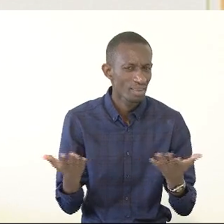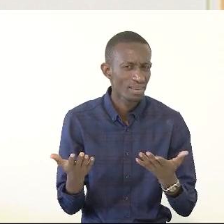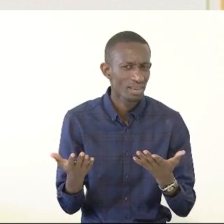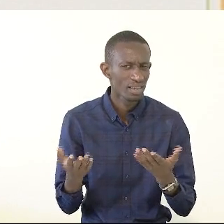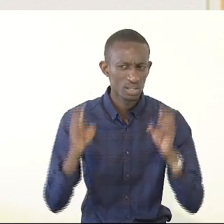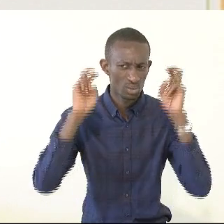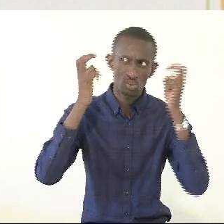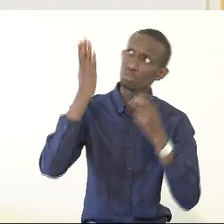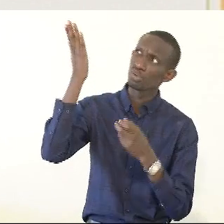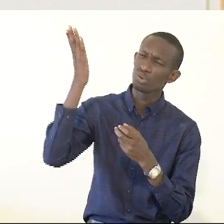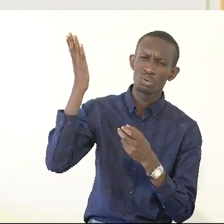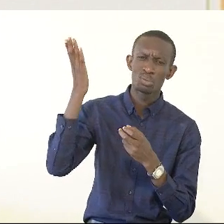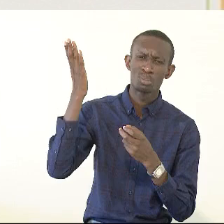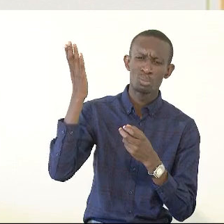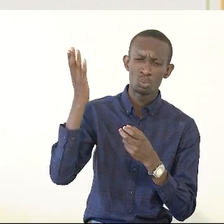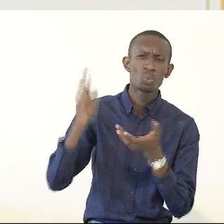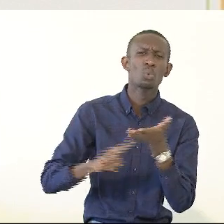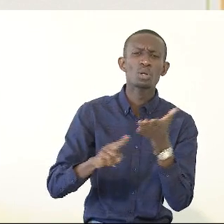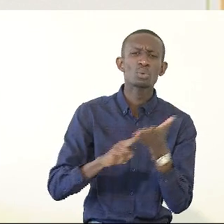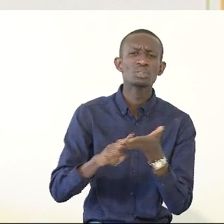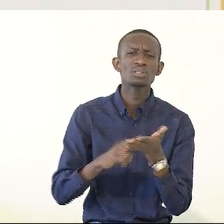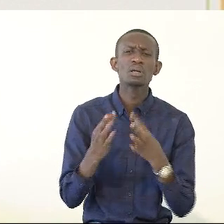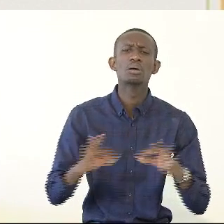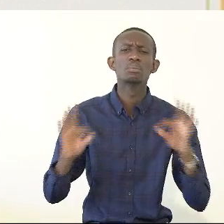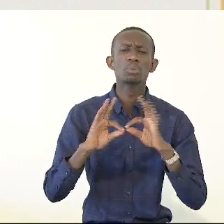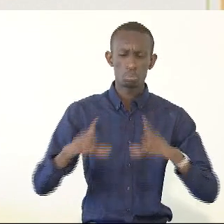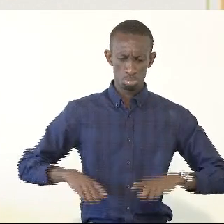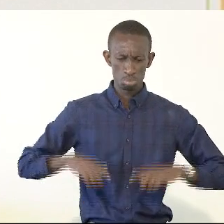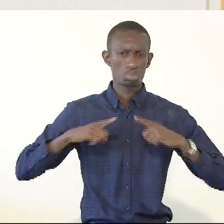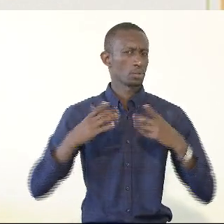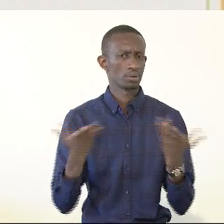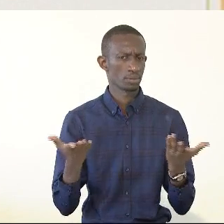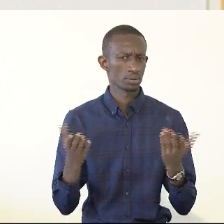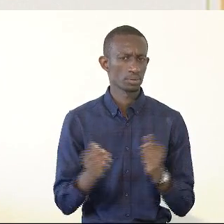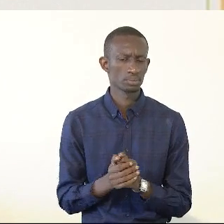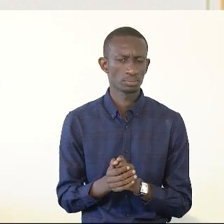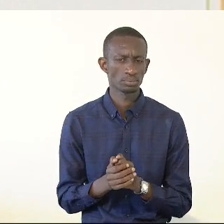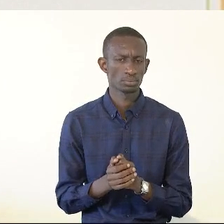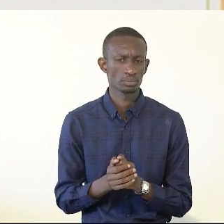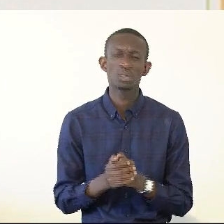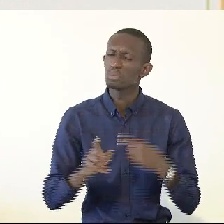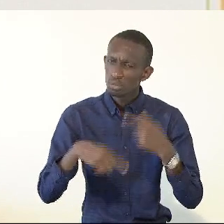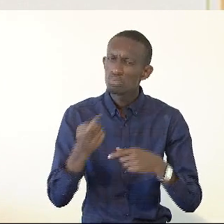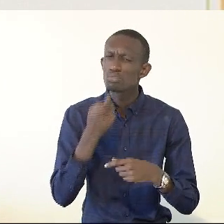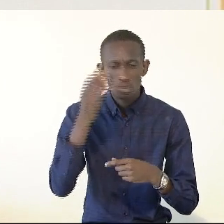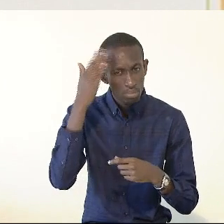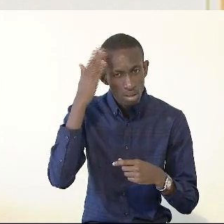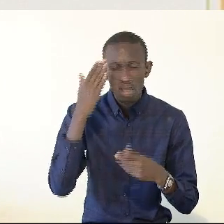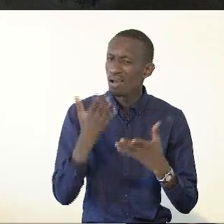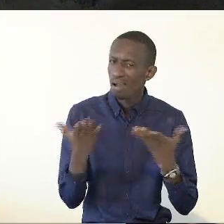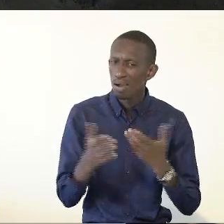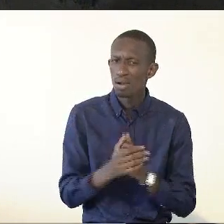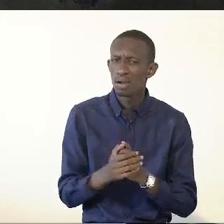situation. And you can ask yourself why I always want you to know this. It's because